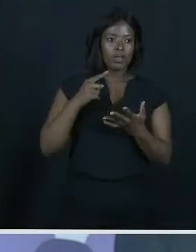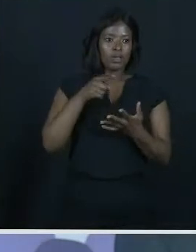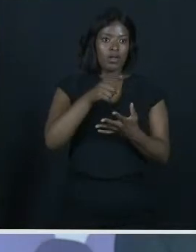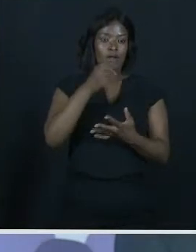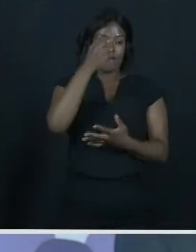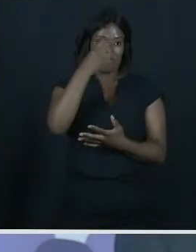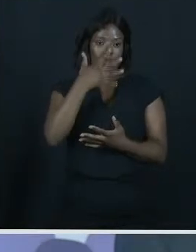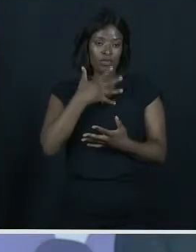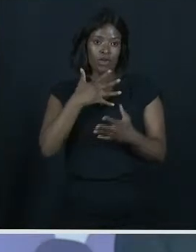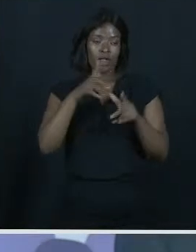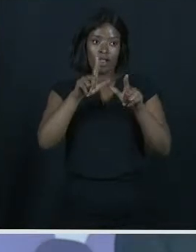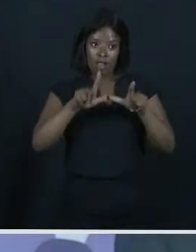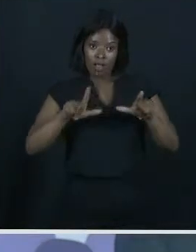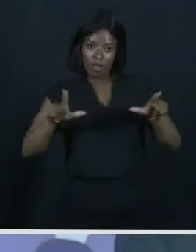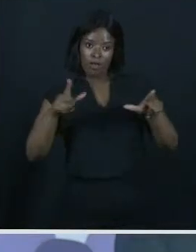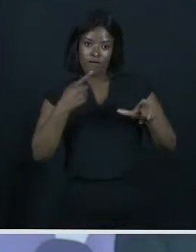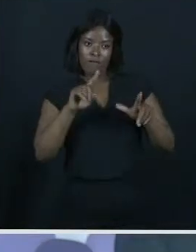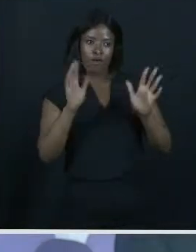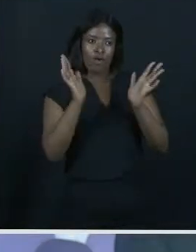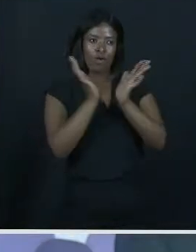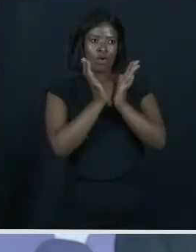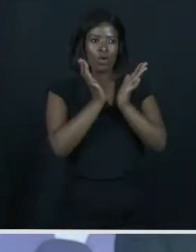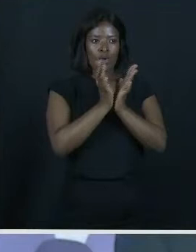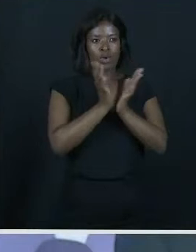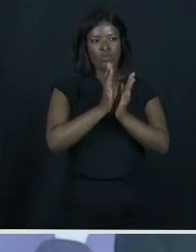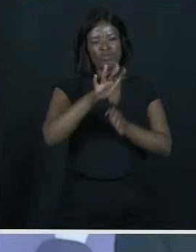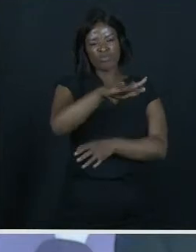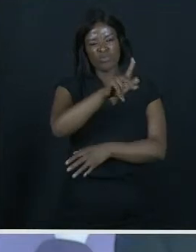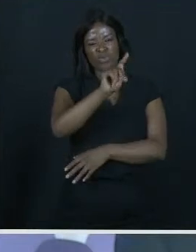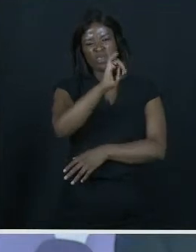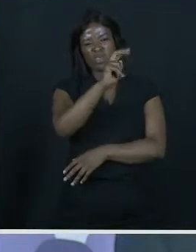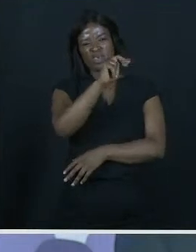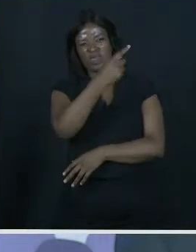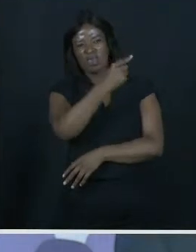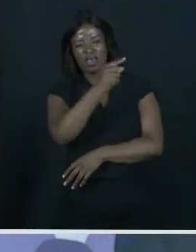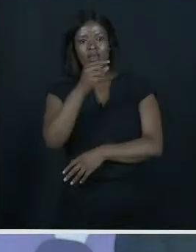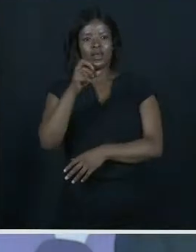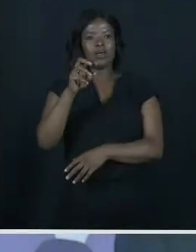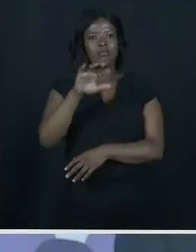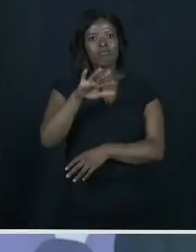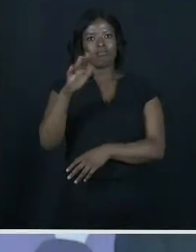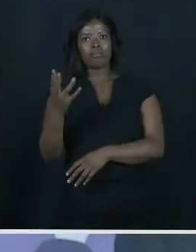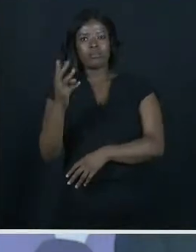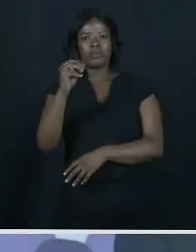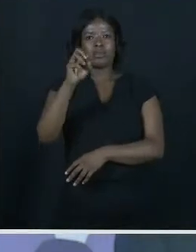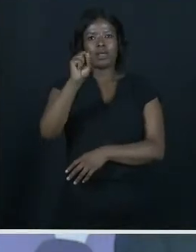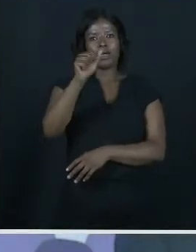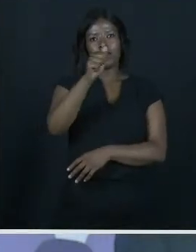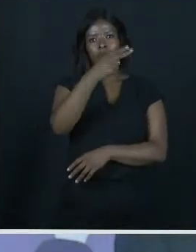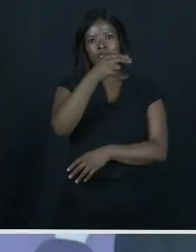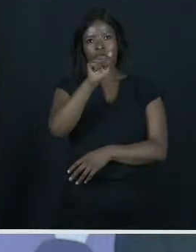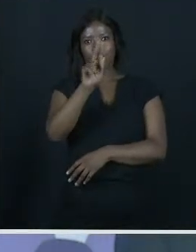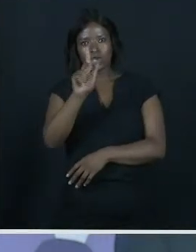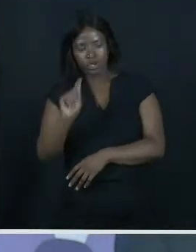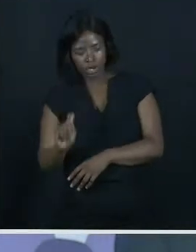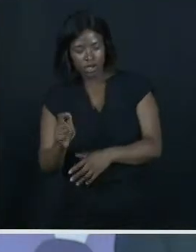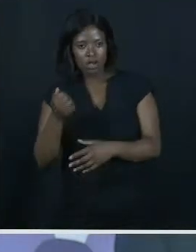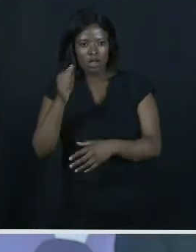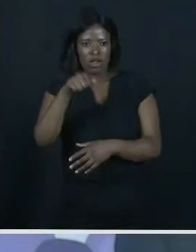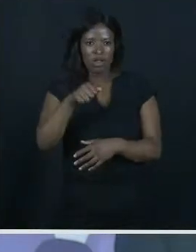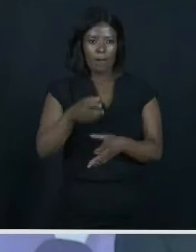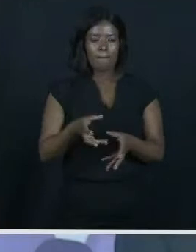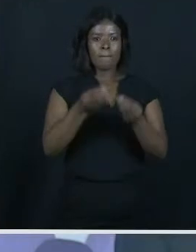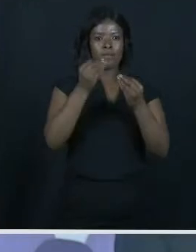African Union level, where they had a summit in Kinshasa in 2021 on positive masculinity. A similar summit will be held on the 10th